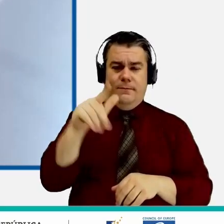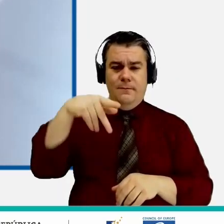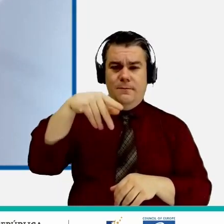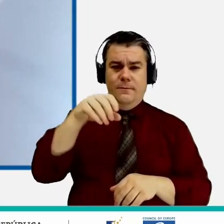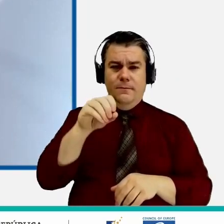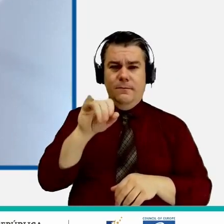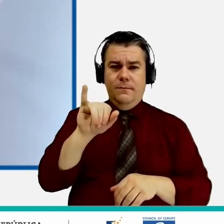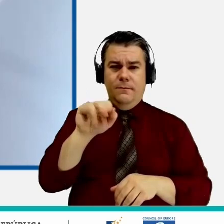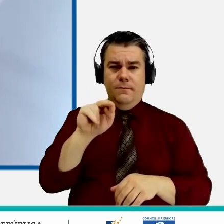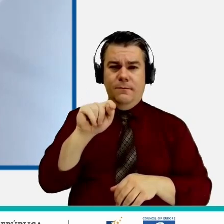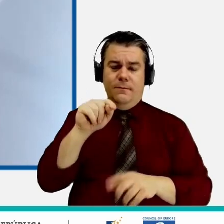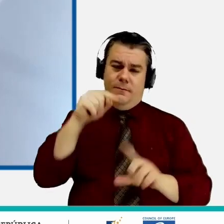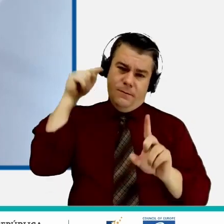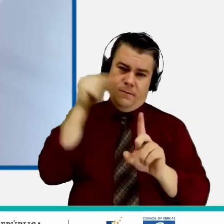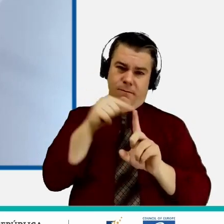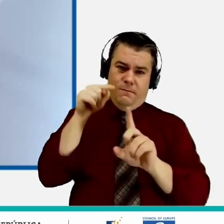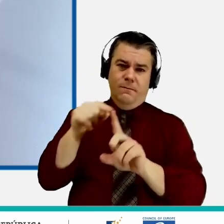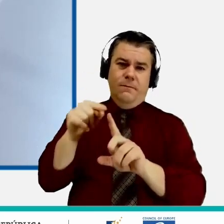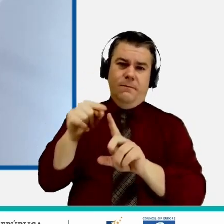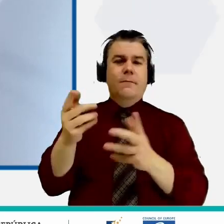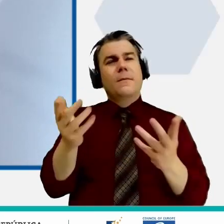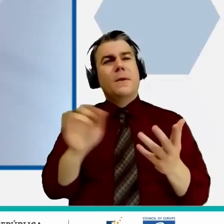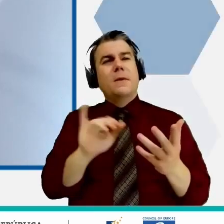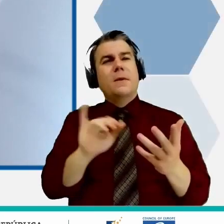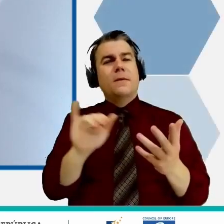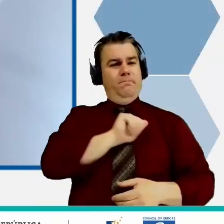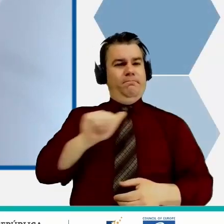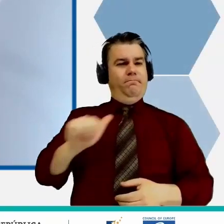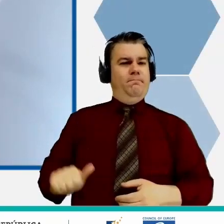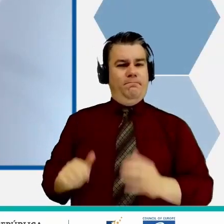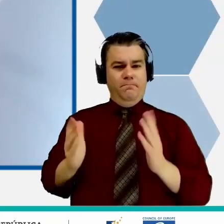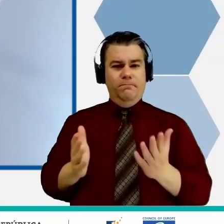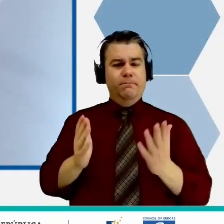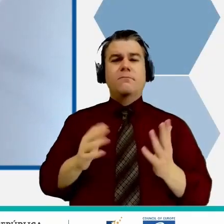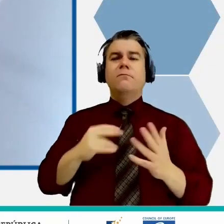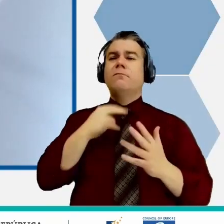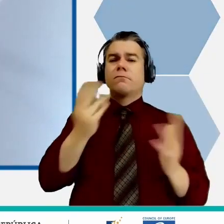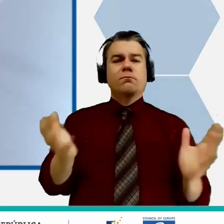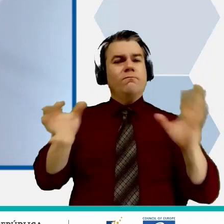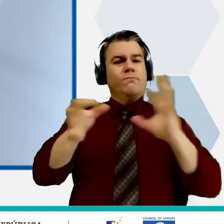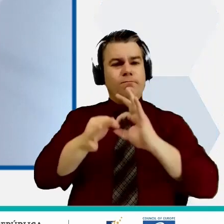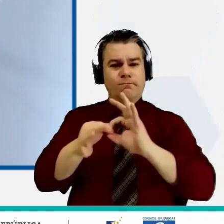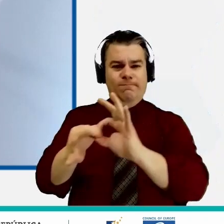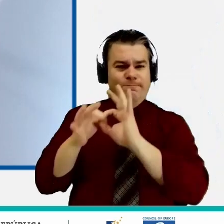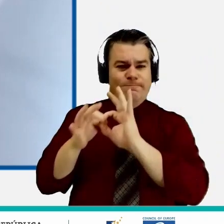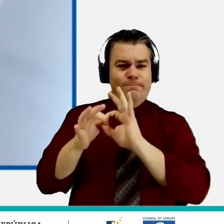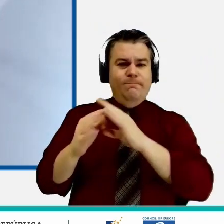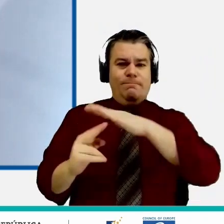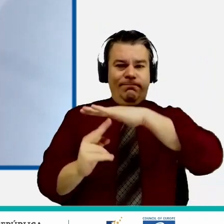are ambassadors. We are voice, we are bridge, we are warriors.